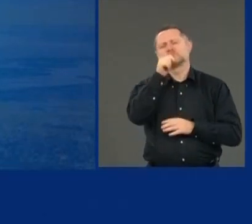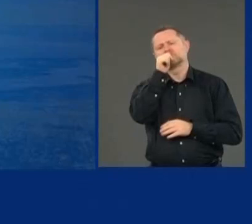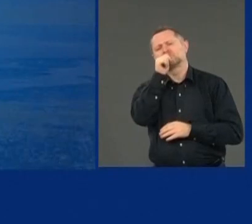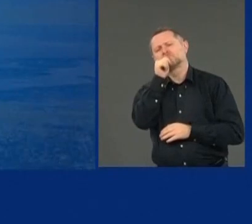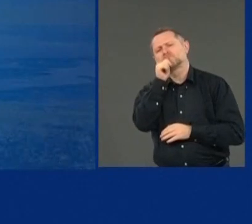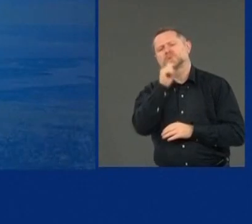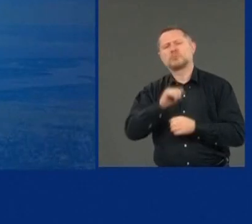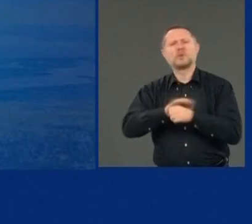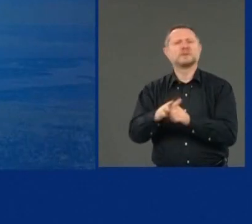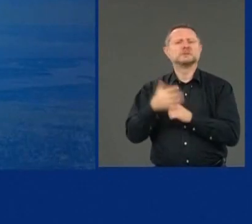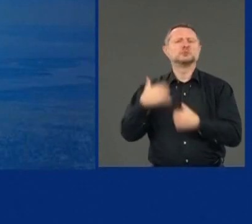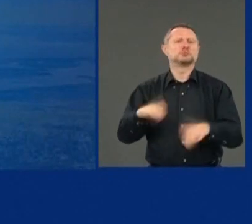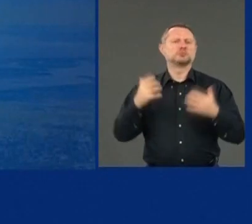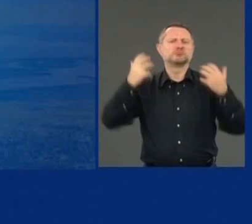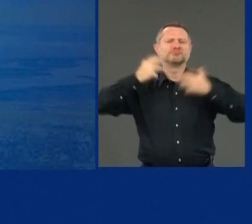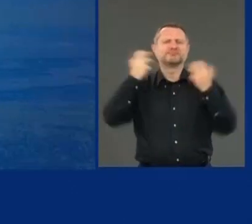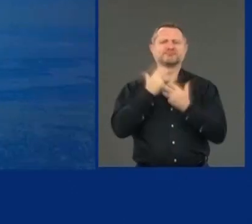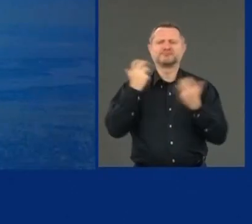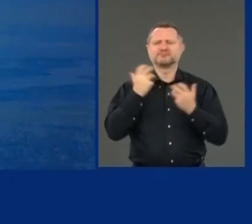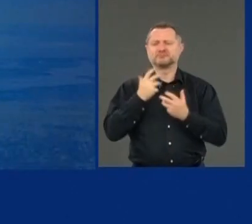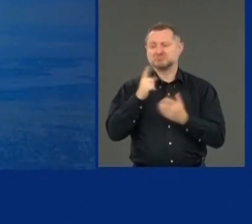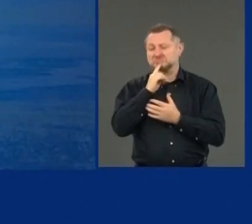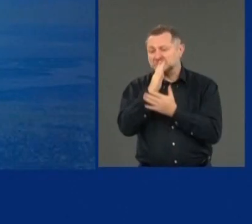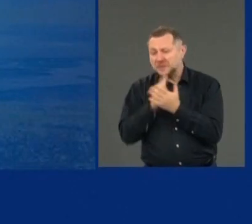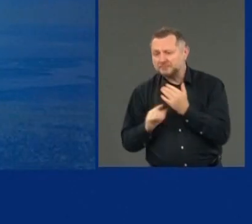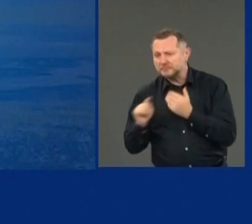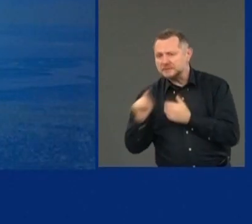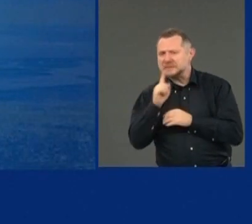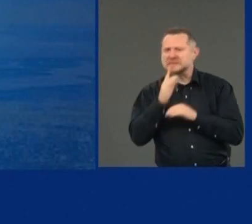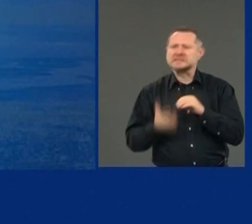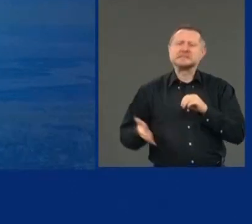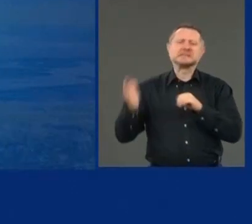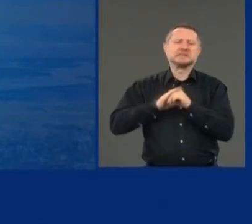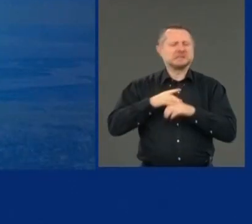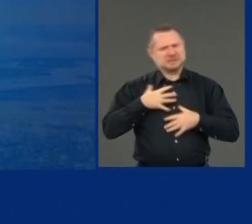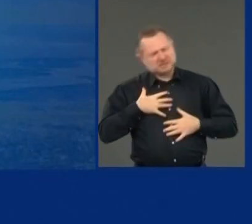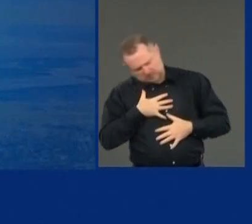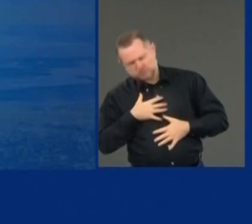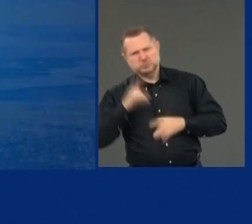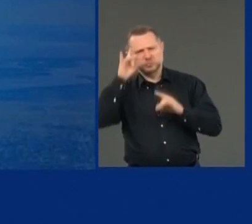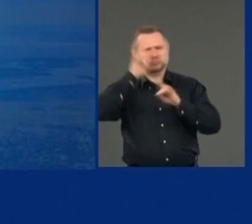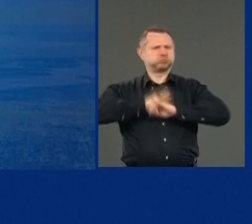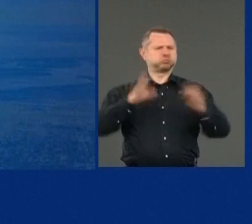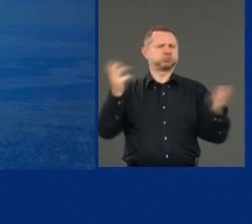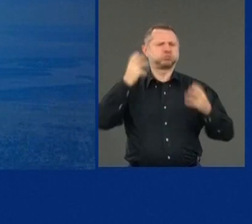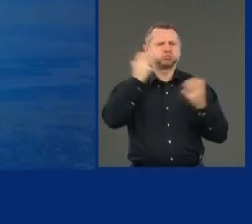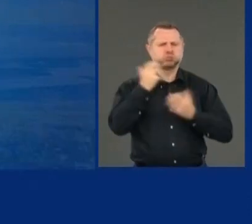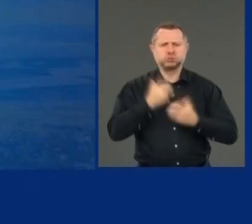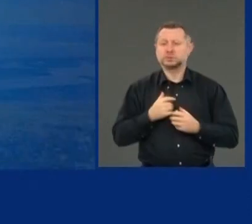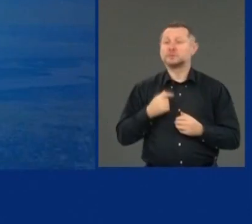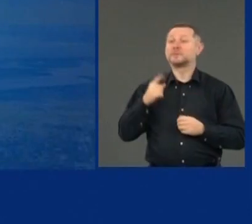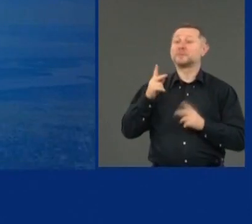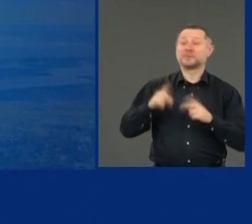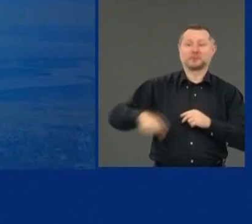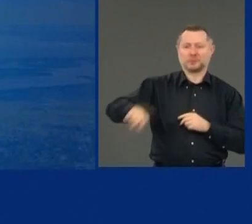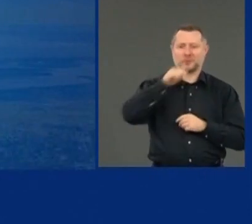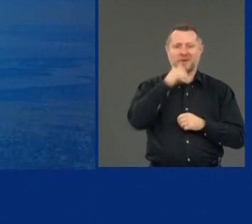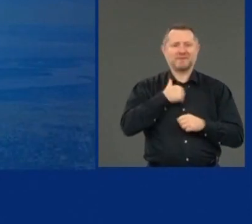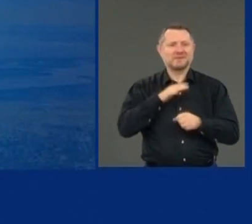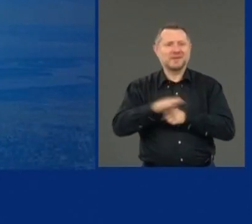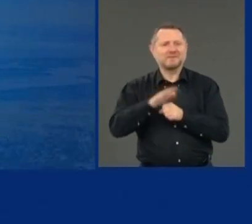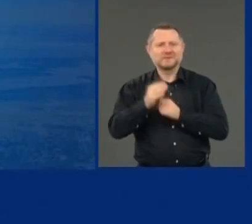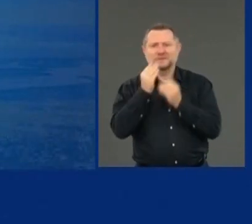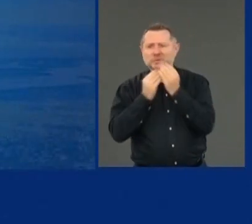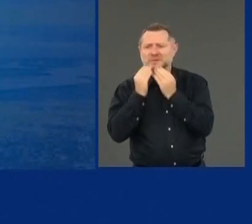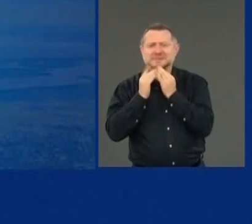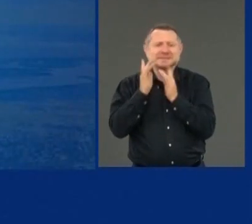through. Some people have paid an extraordinarily high price. You have people who literally don't have enough to eat. The demand on